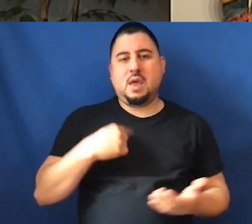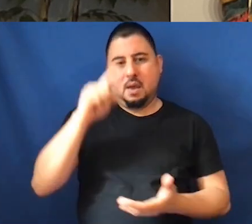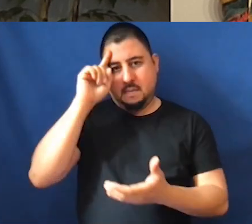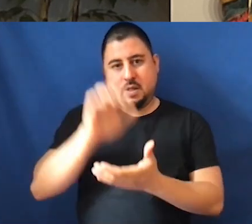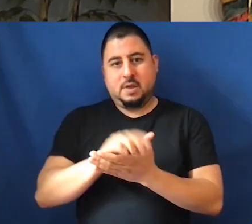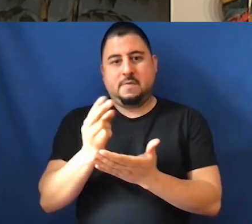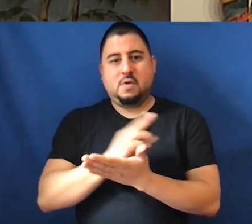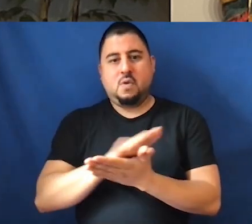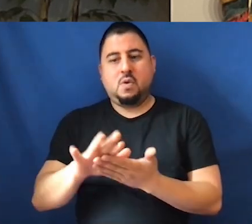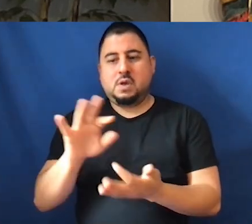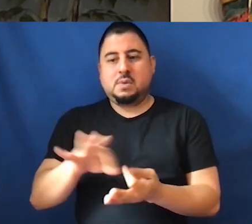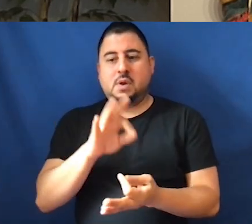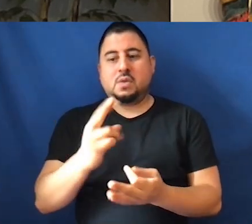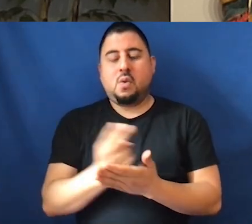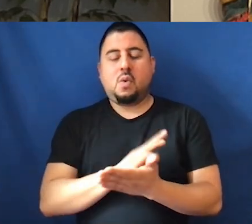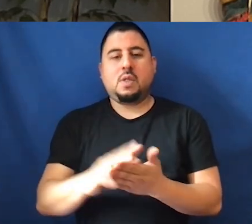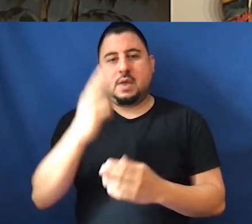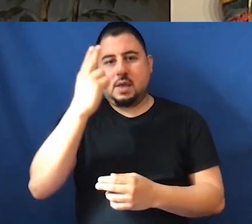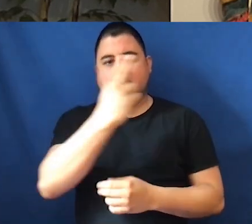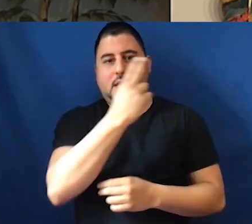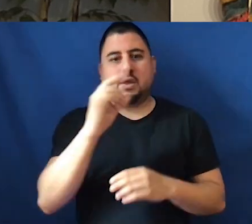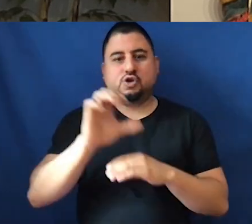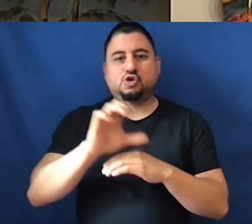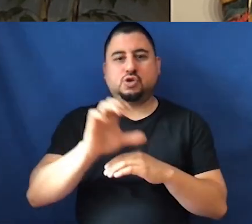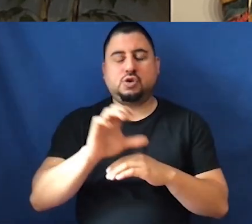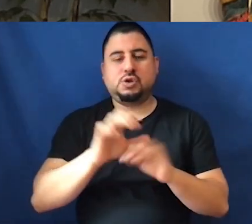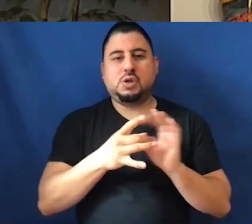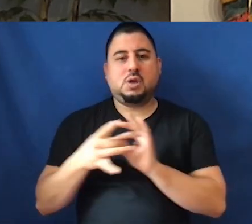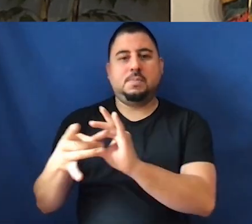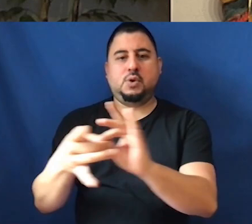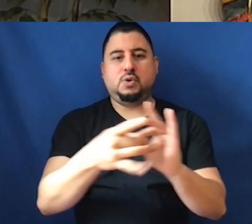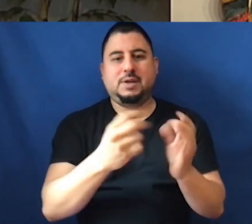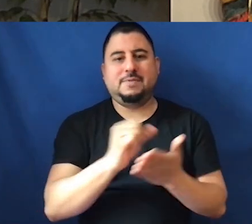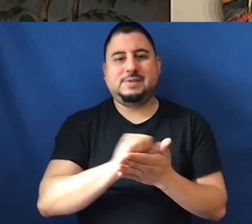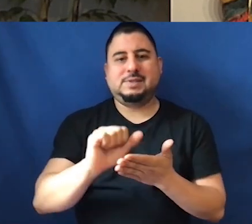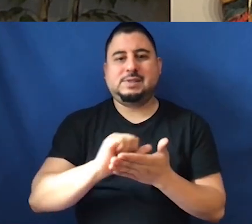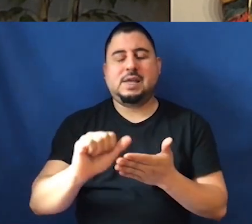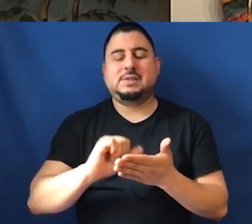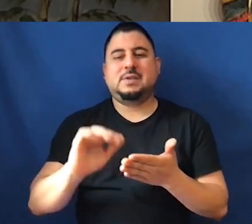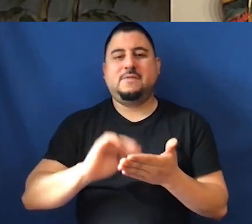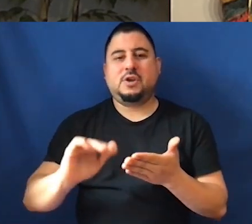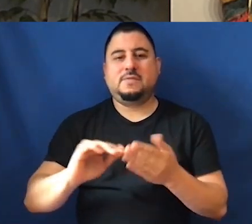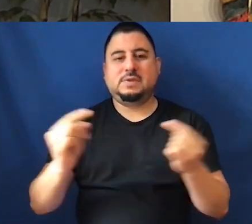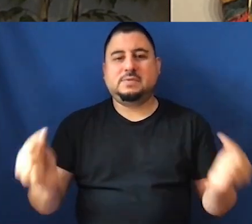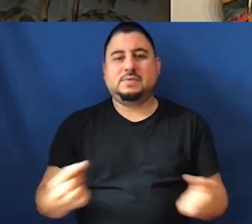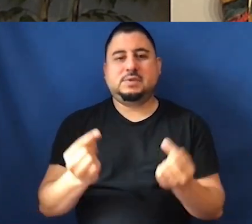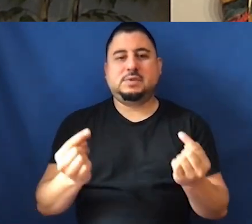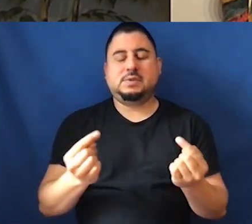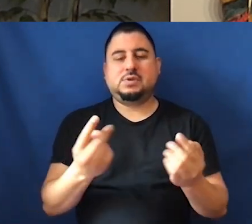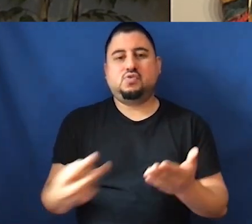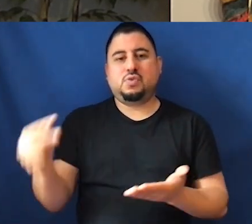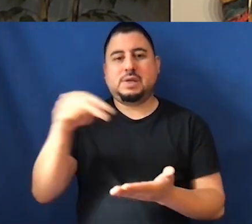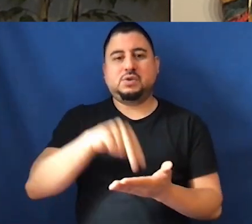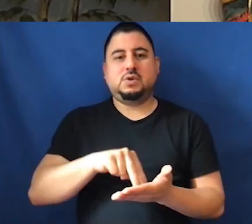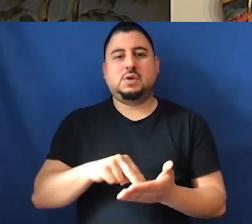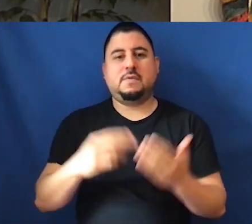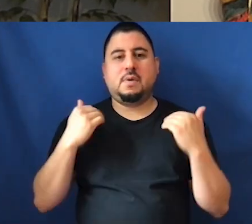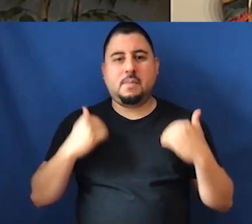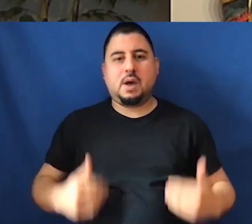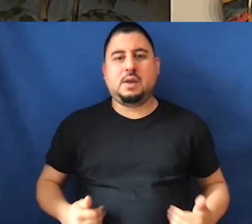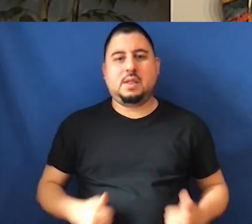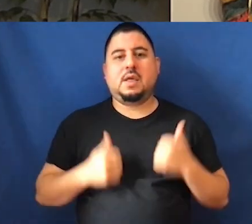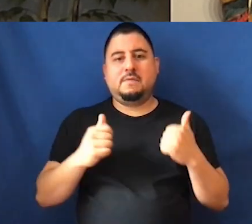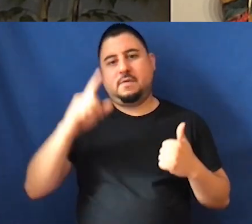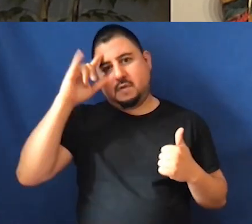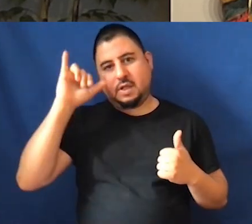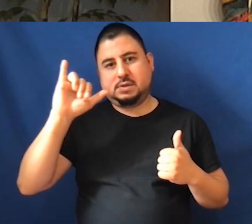in the Holy Spirit, the Holy Catholic Church, the communion of saints, the forgiveness of sins, the resurrection of the body,